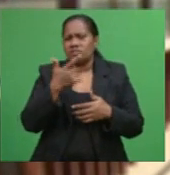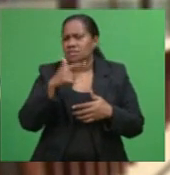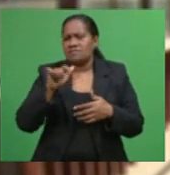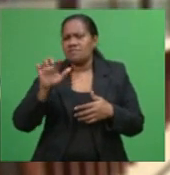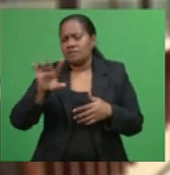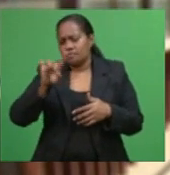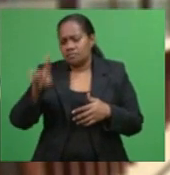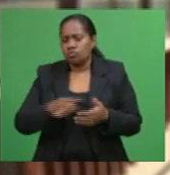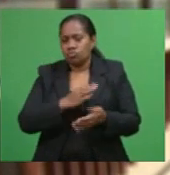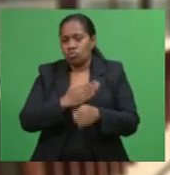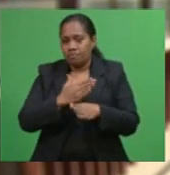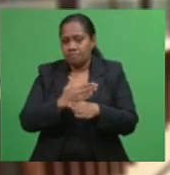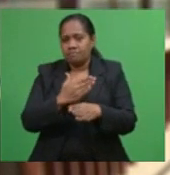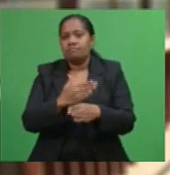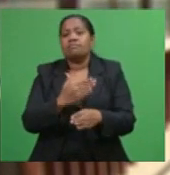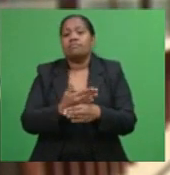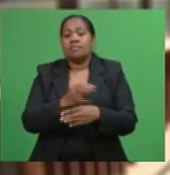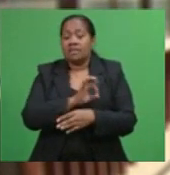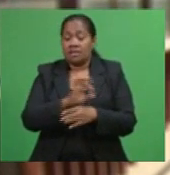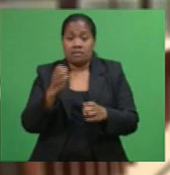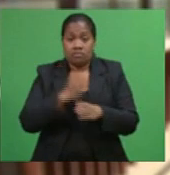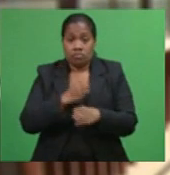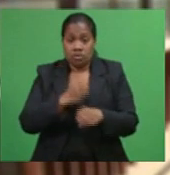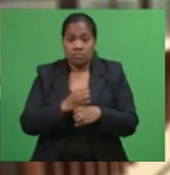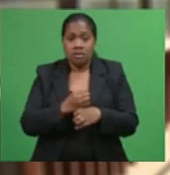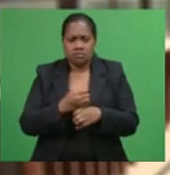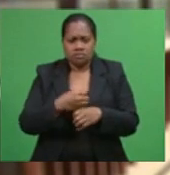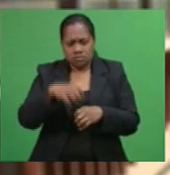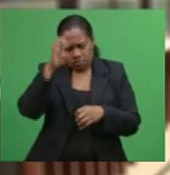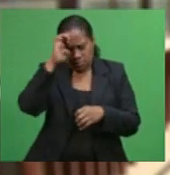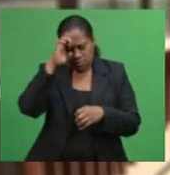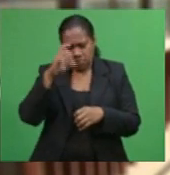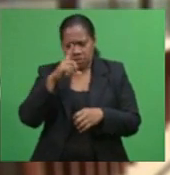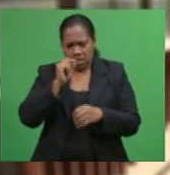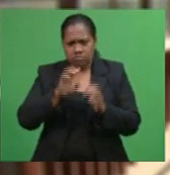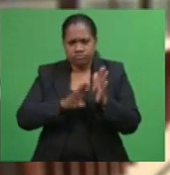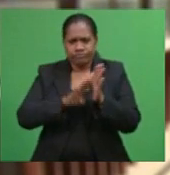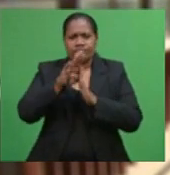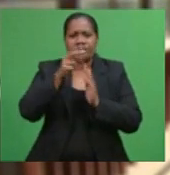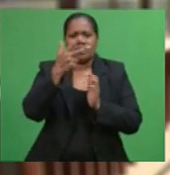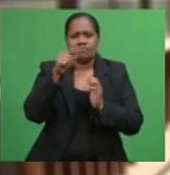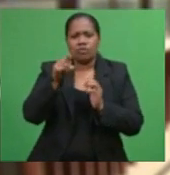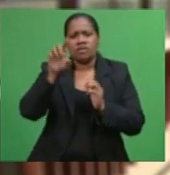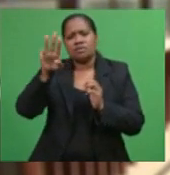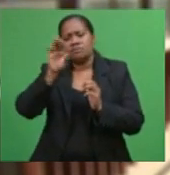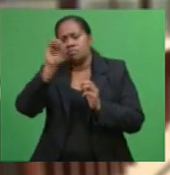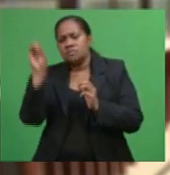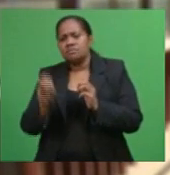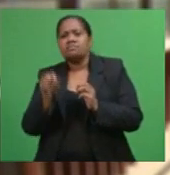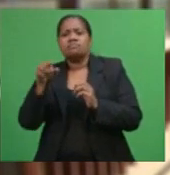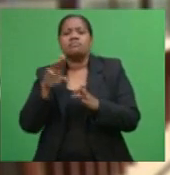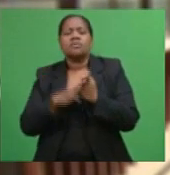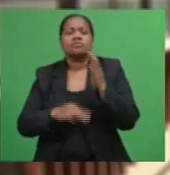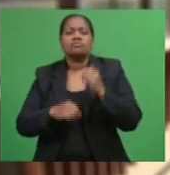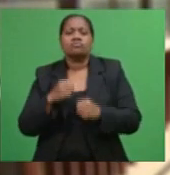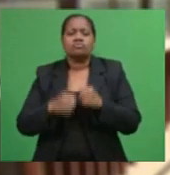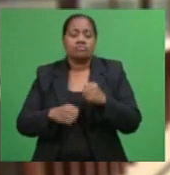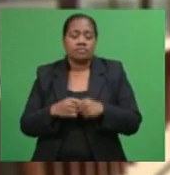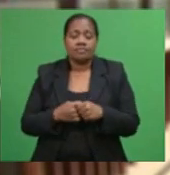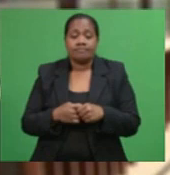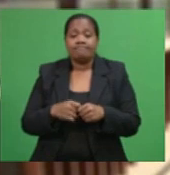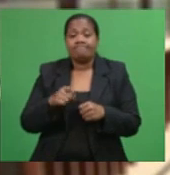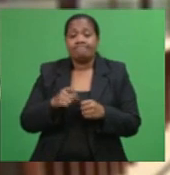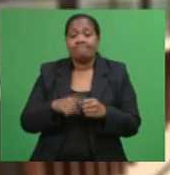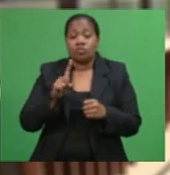575,000 jobs. Unemployment is expected to jump to 8.3% in March. Coming up tomorrow, the U.S. Consumer Price Index